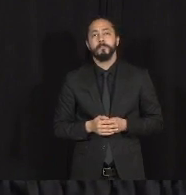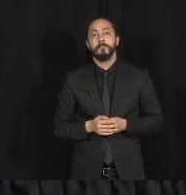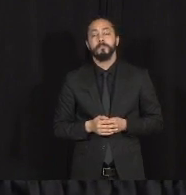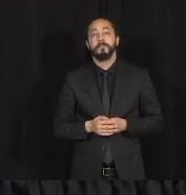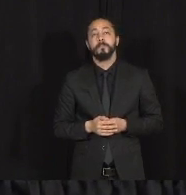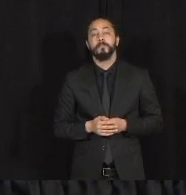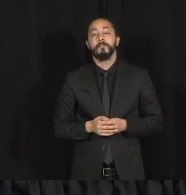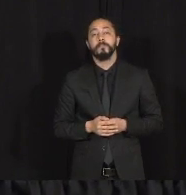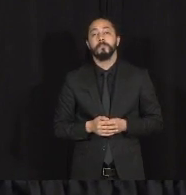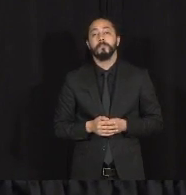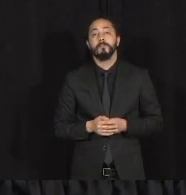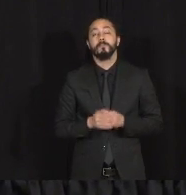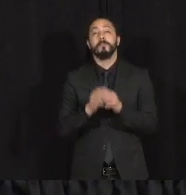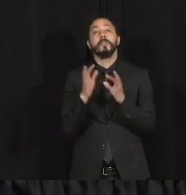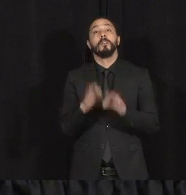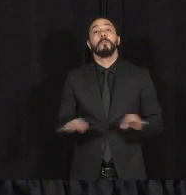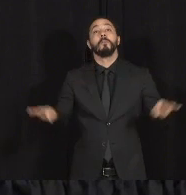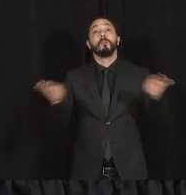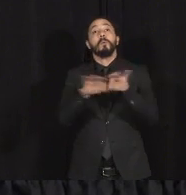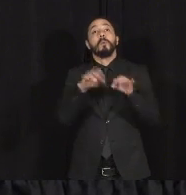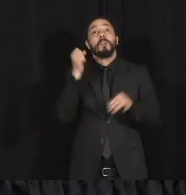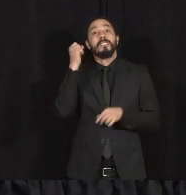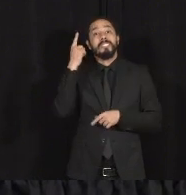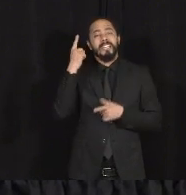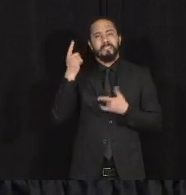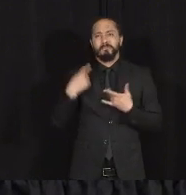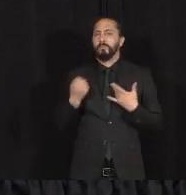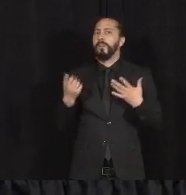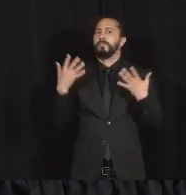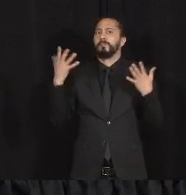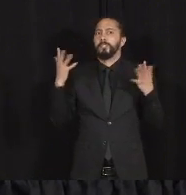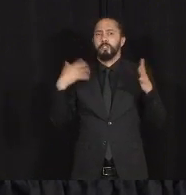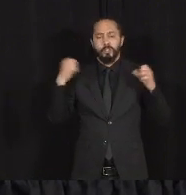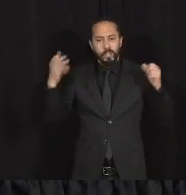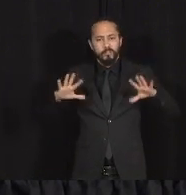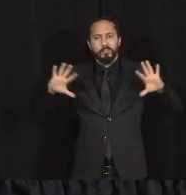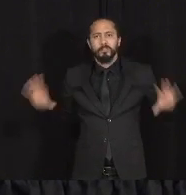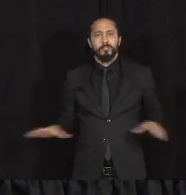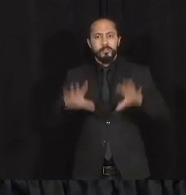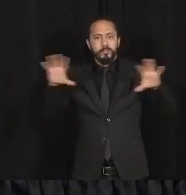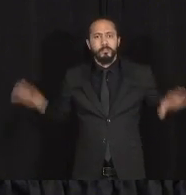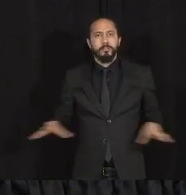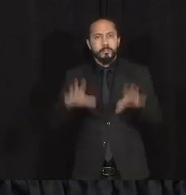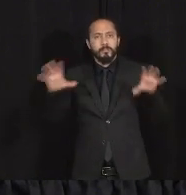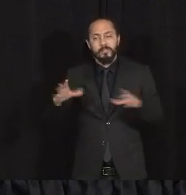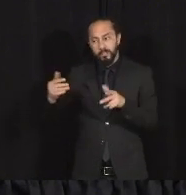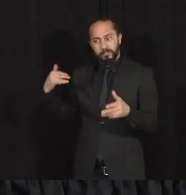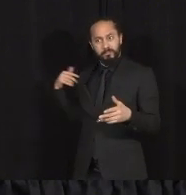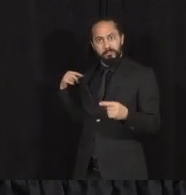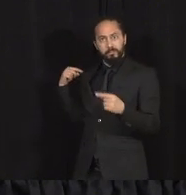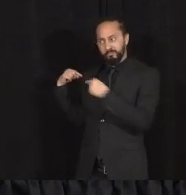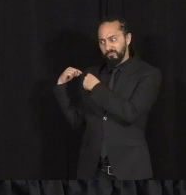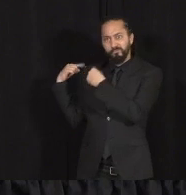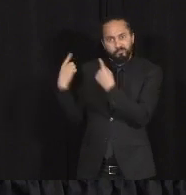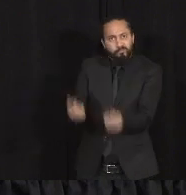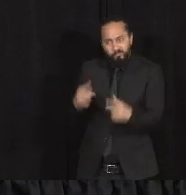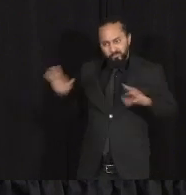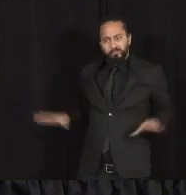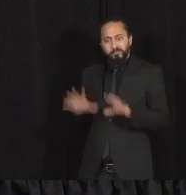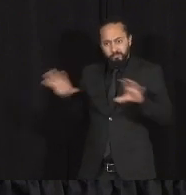this province that will help limit the eventual death toll from